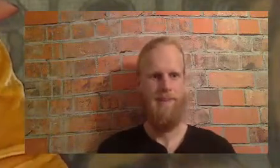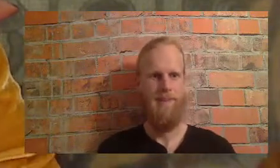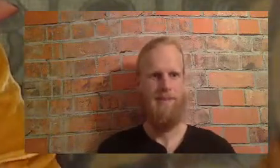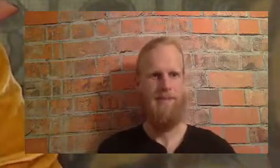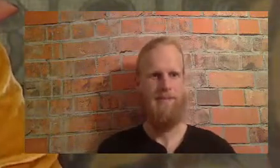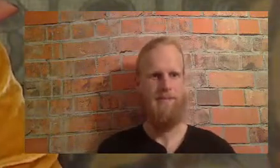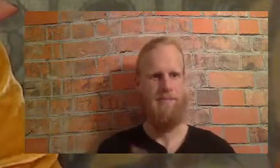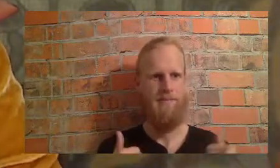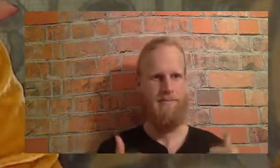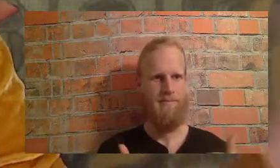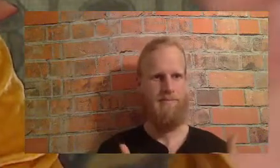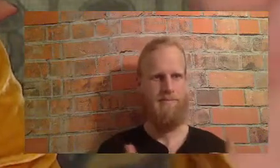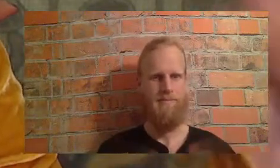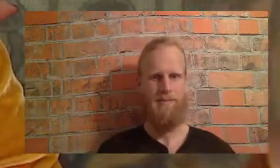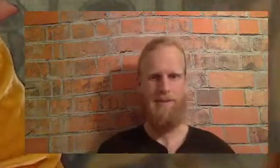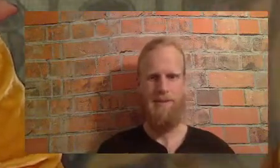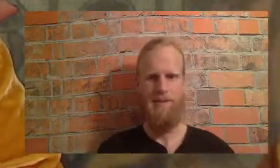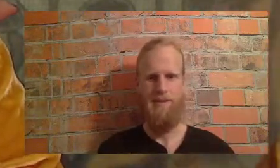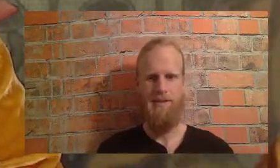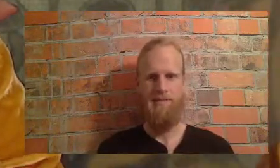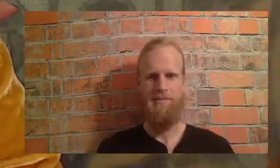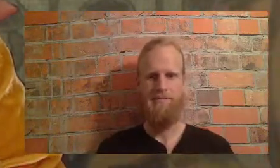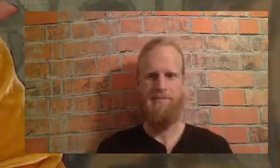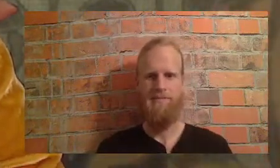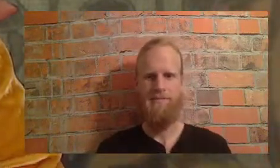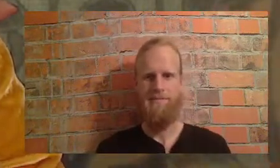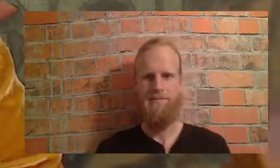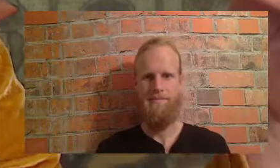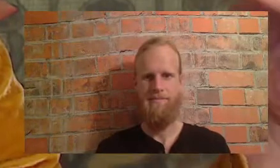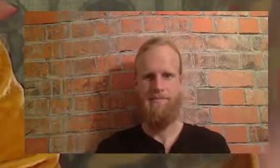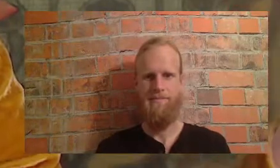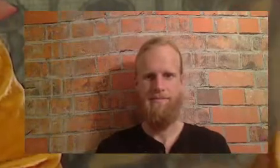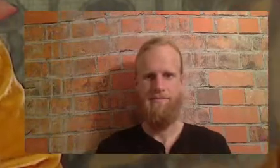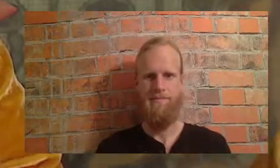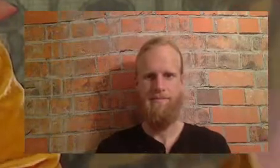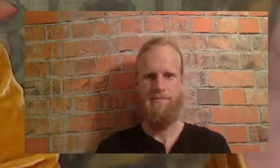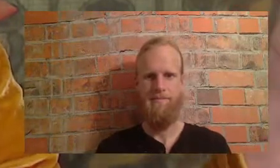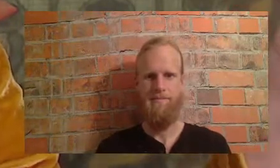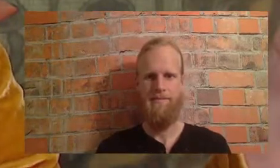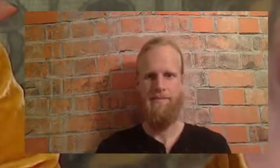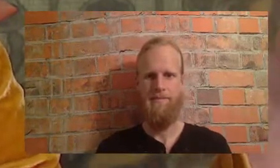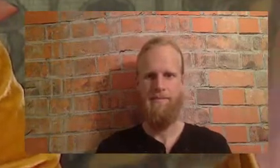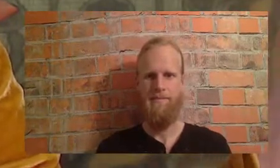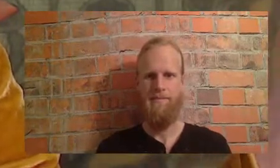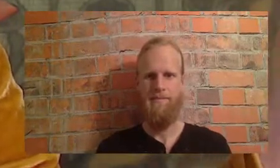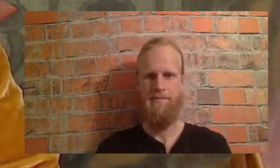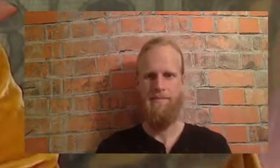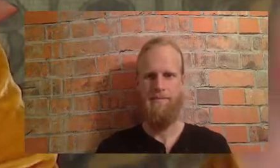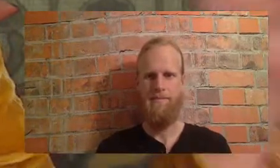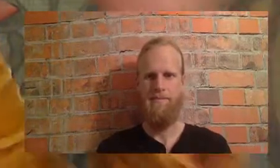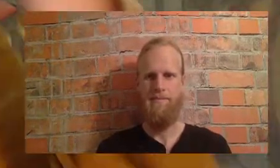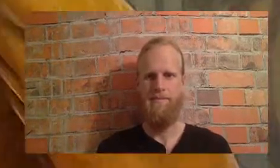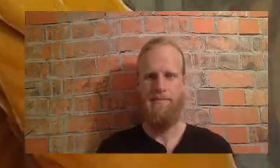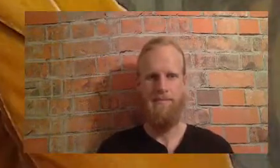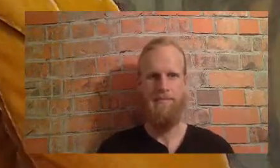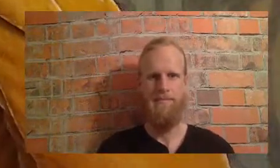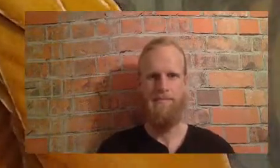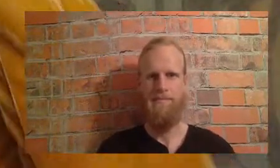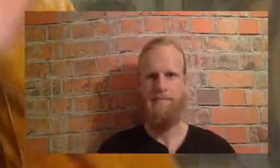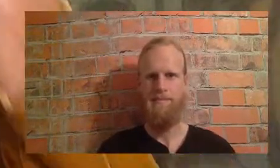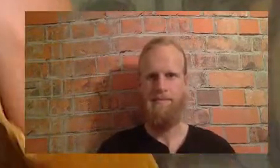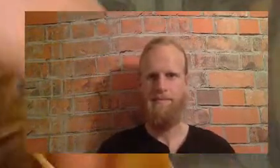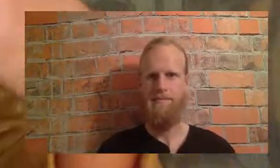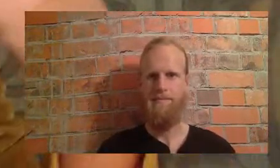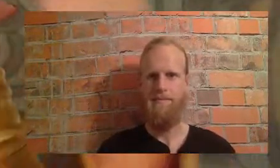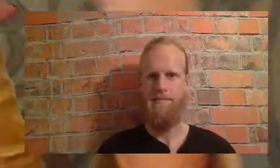want you to tune in to your issue and see if the number you gave it has changed. At the beginning, I asked